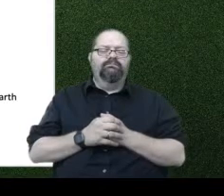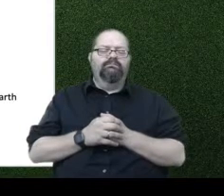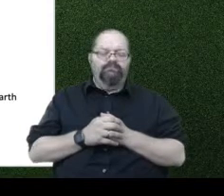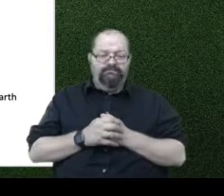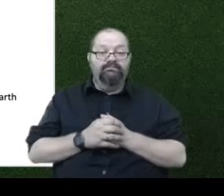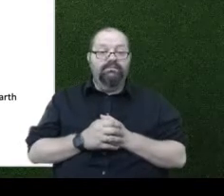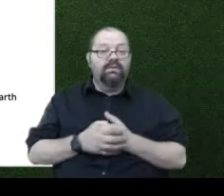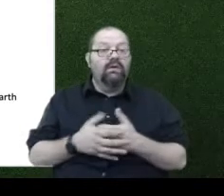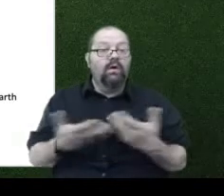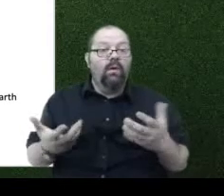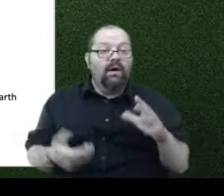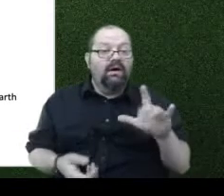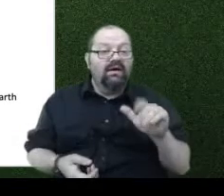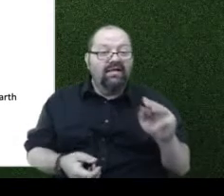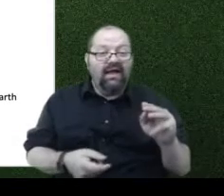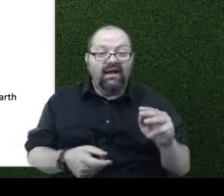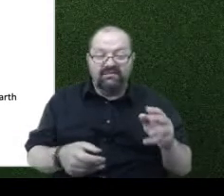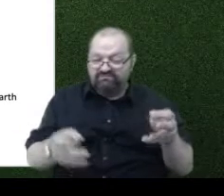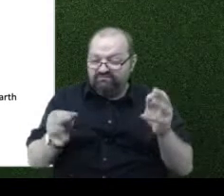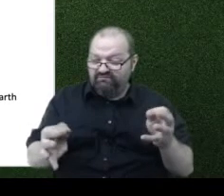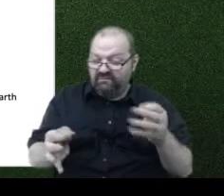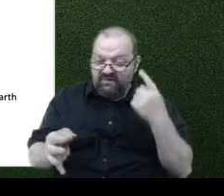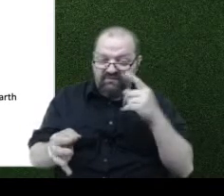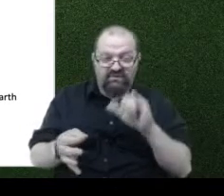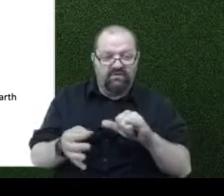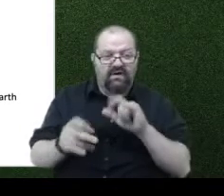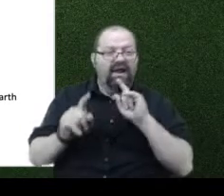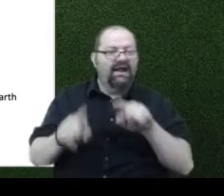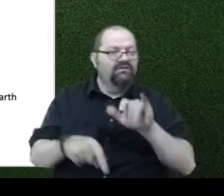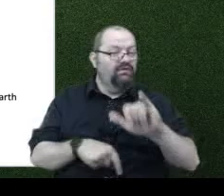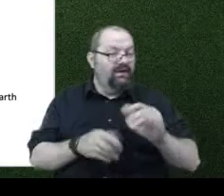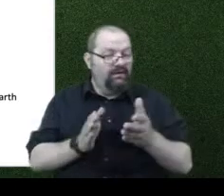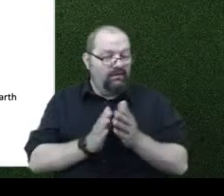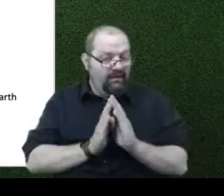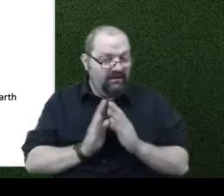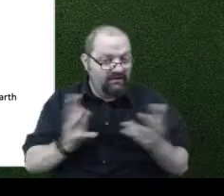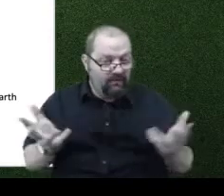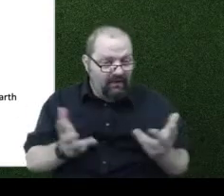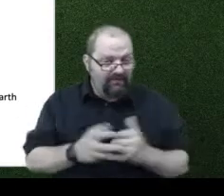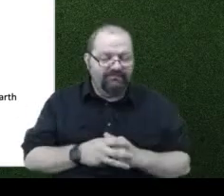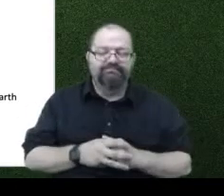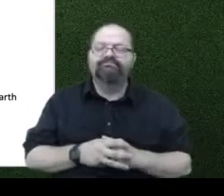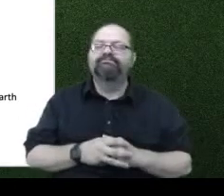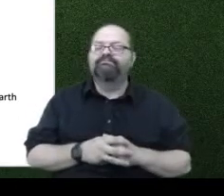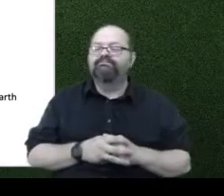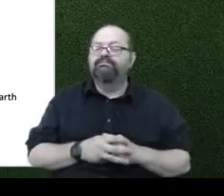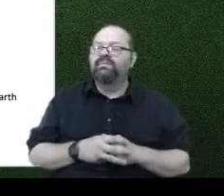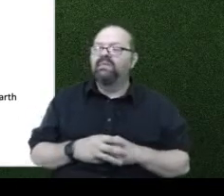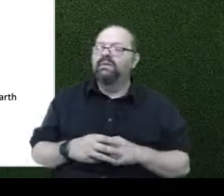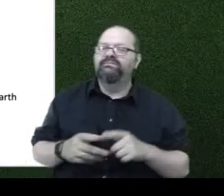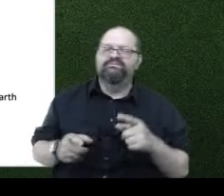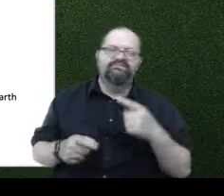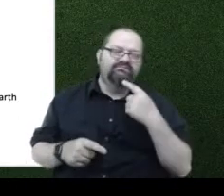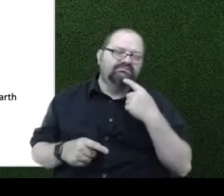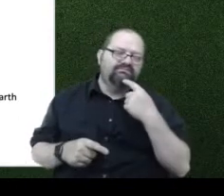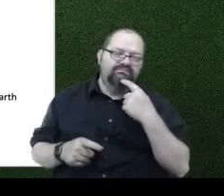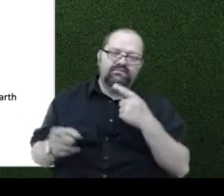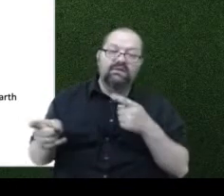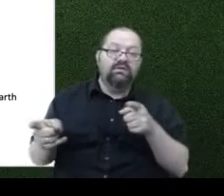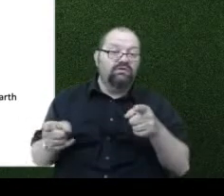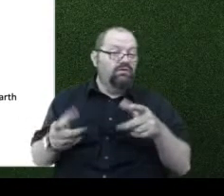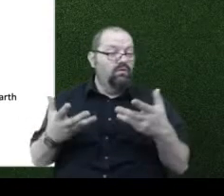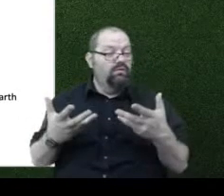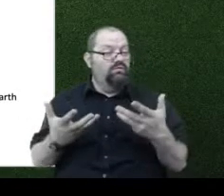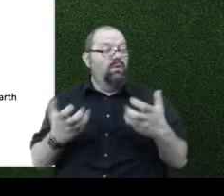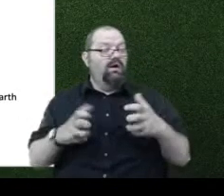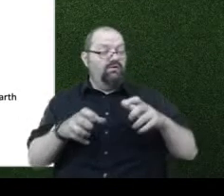So what claim did you come up with in answer to that question? Let's pretend you're writing an argument interpreting this engraving,